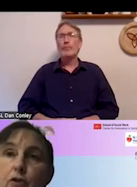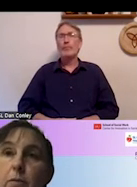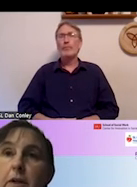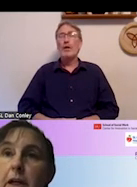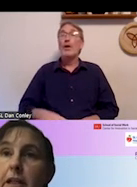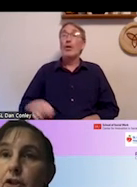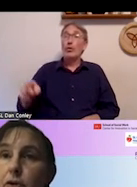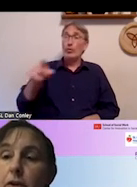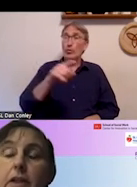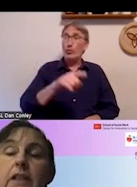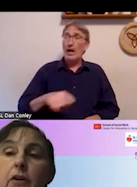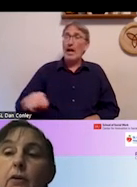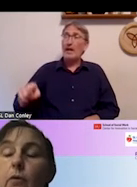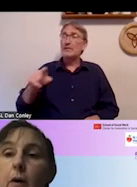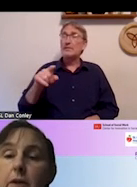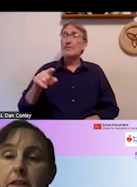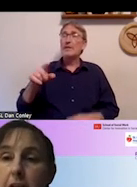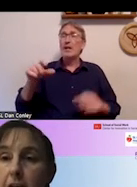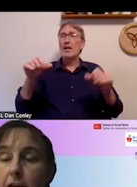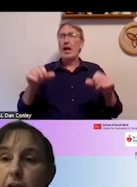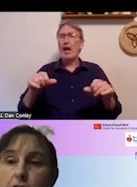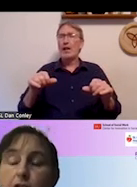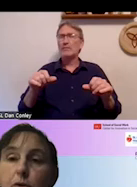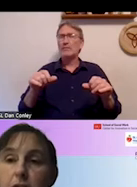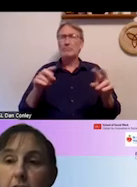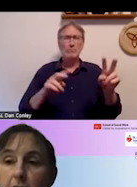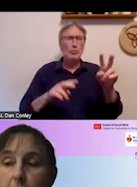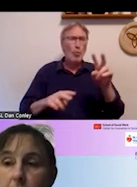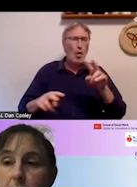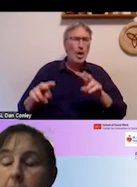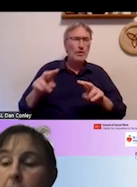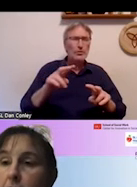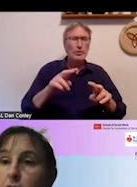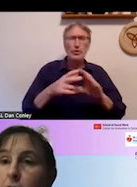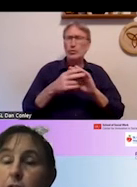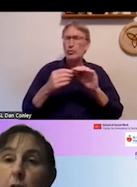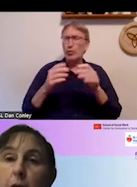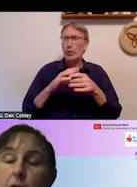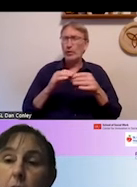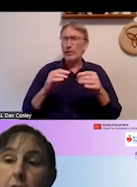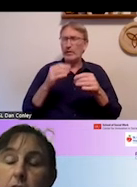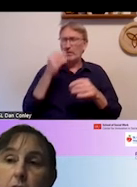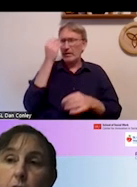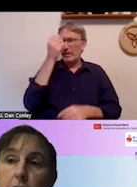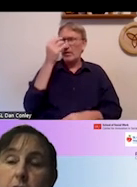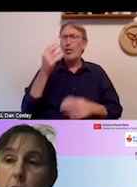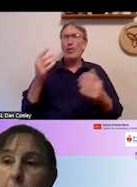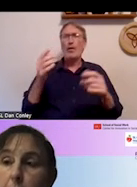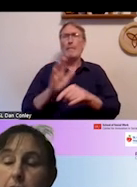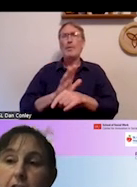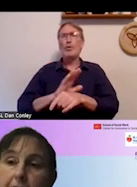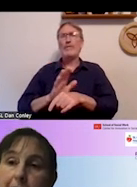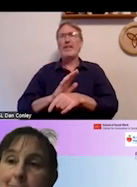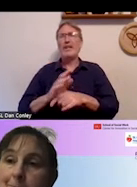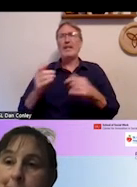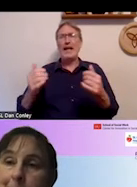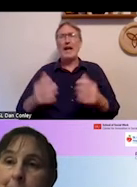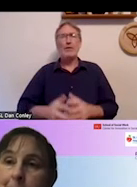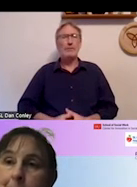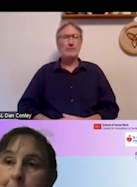and contributing to consider what we see in these two scenarios. So if you go ahead and run those for us, we'd appreciate